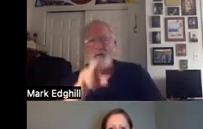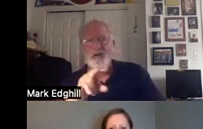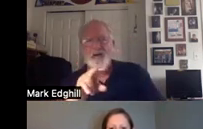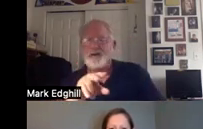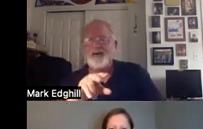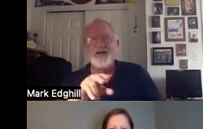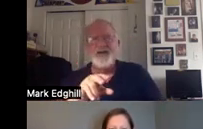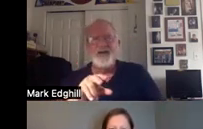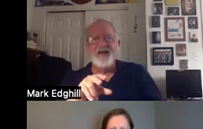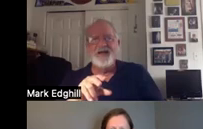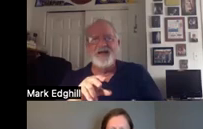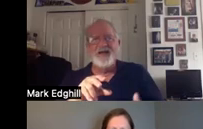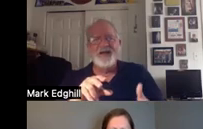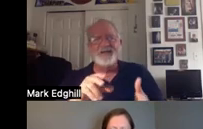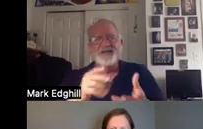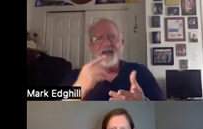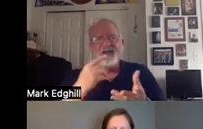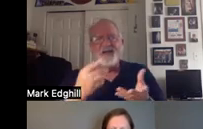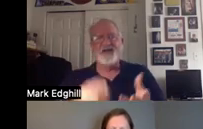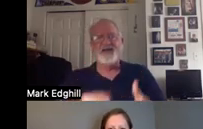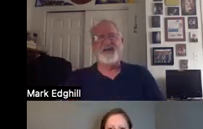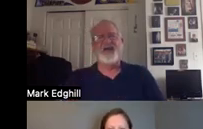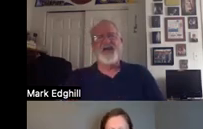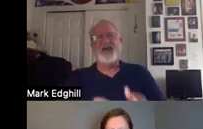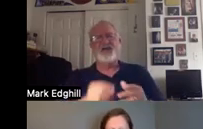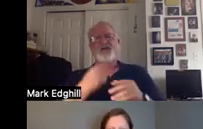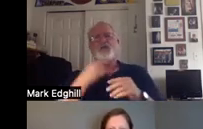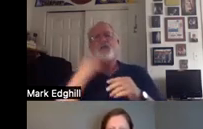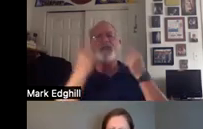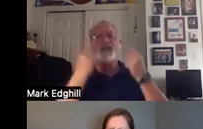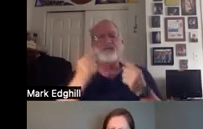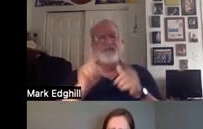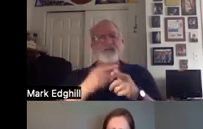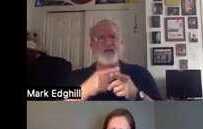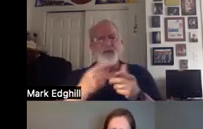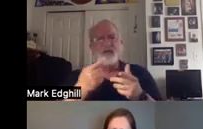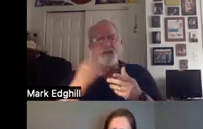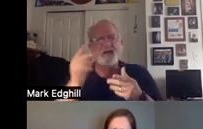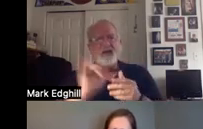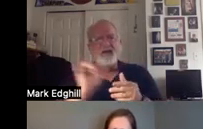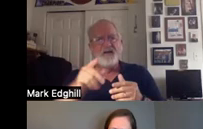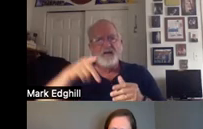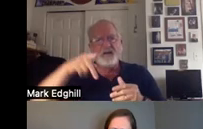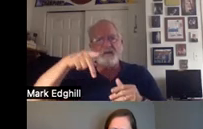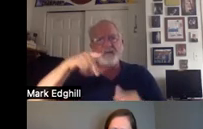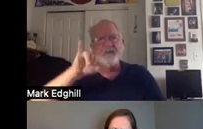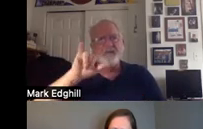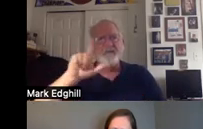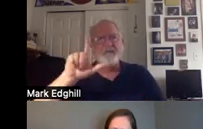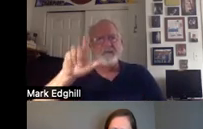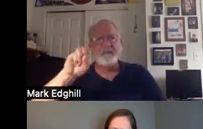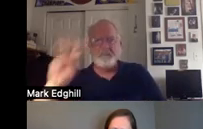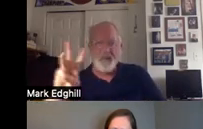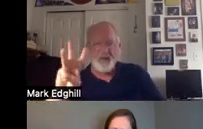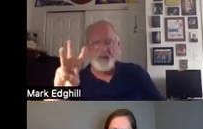It's a 3D type of art when you look at it. You think at first I thought it's like a. And then you think, well, at first